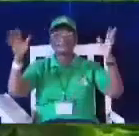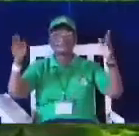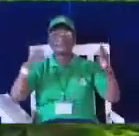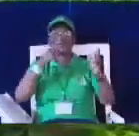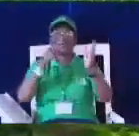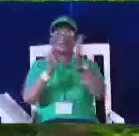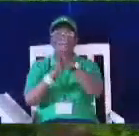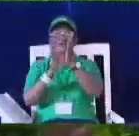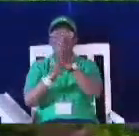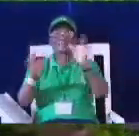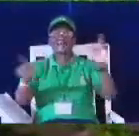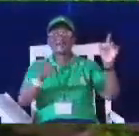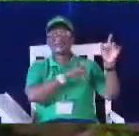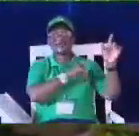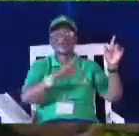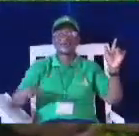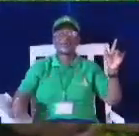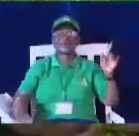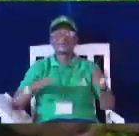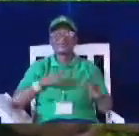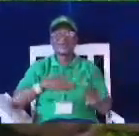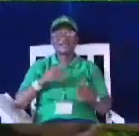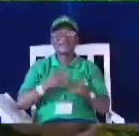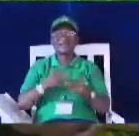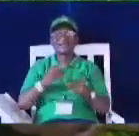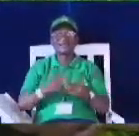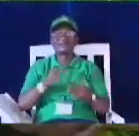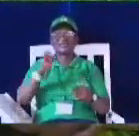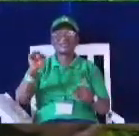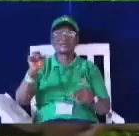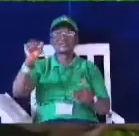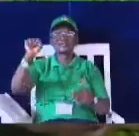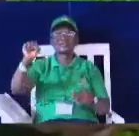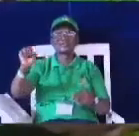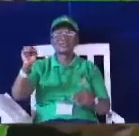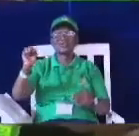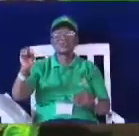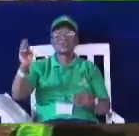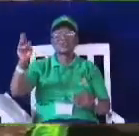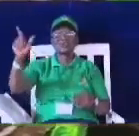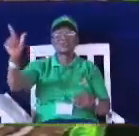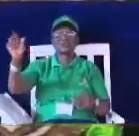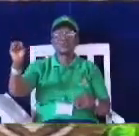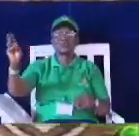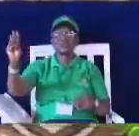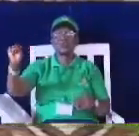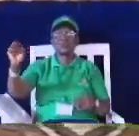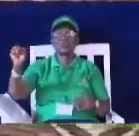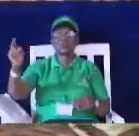Praise the Lord. My name is Solomon Adebara.